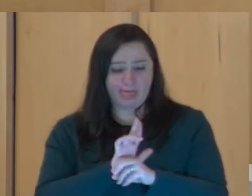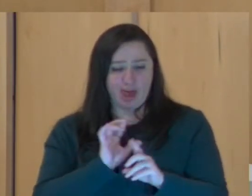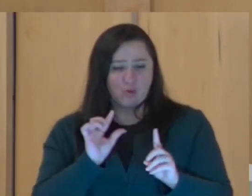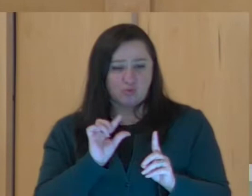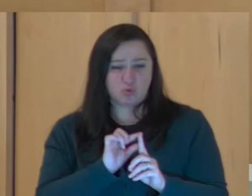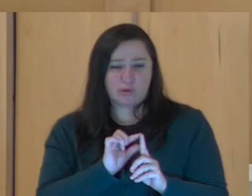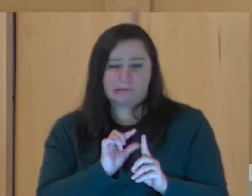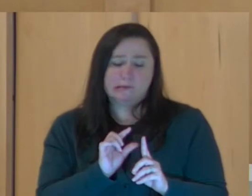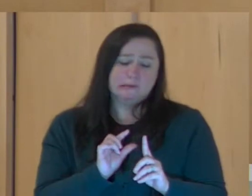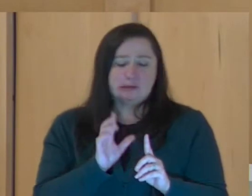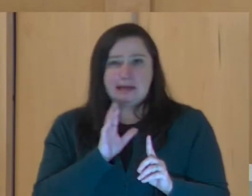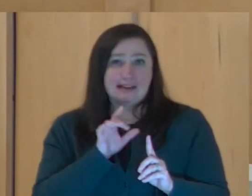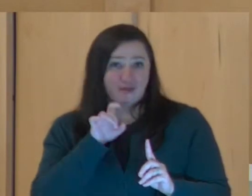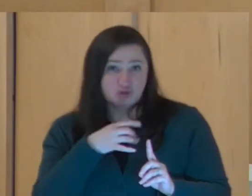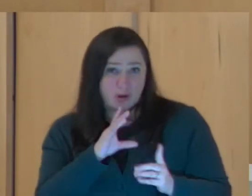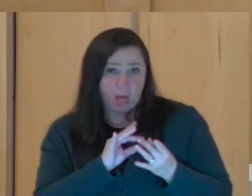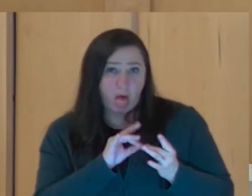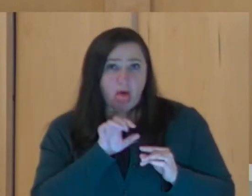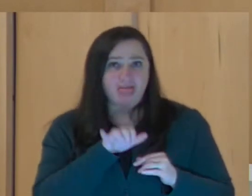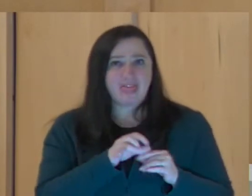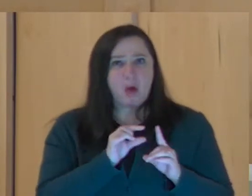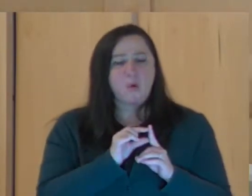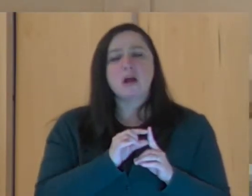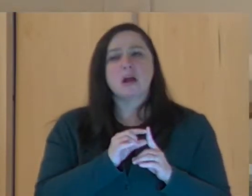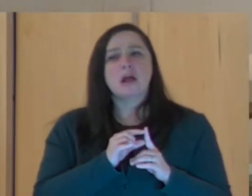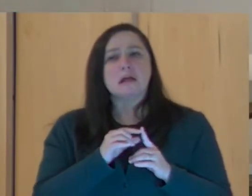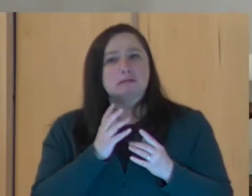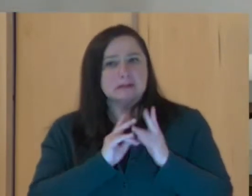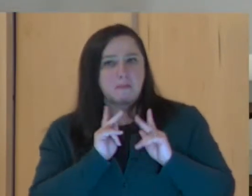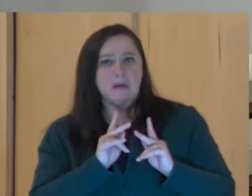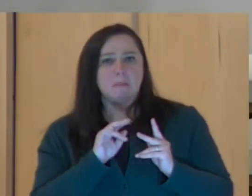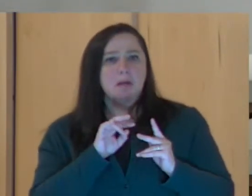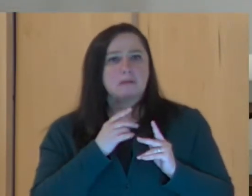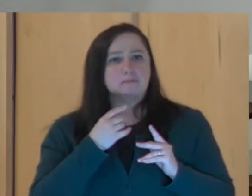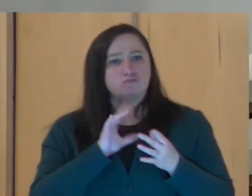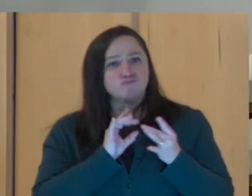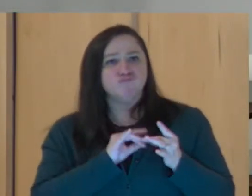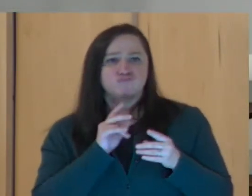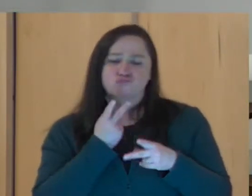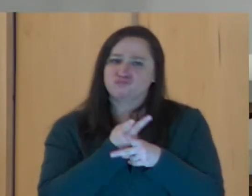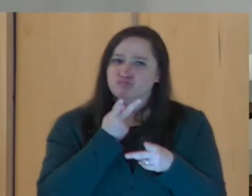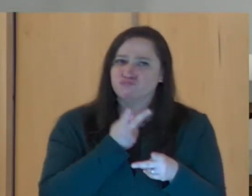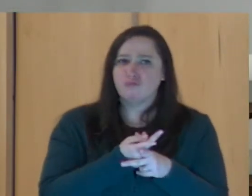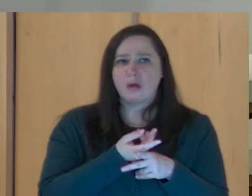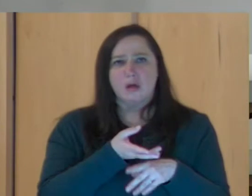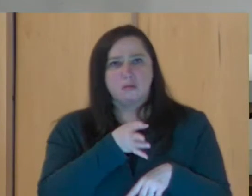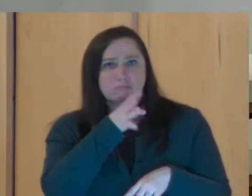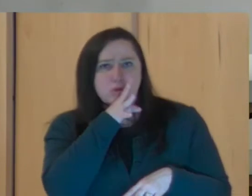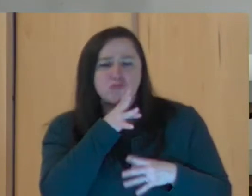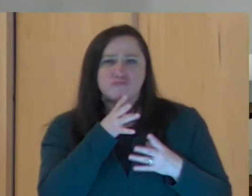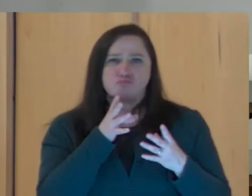said, well, a lot of people think the solution is you just got to be more careful and more cautious about what you say.